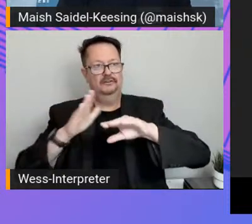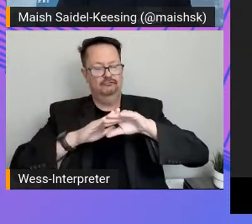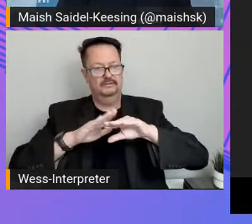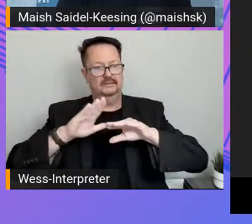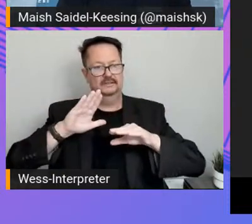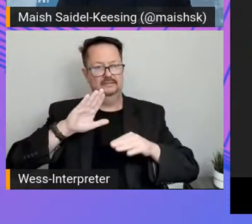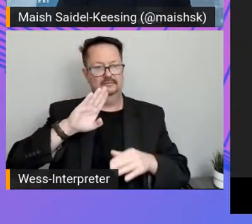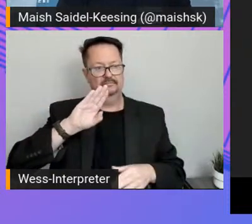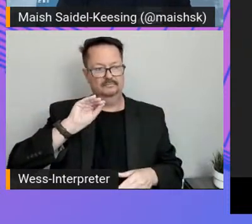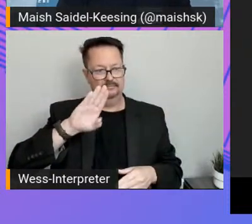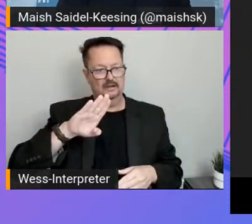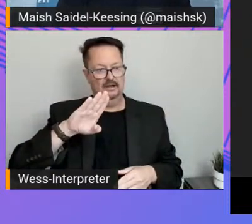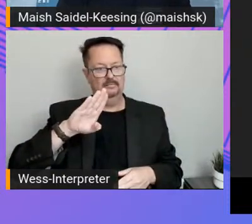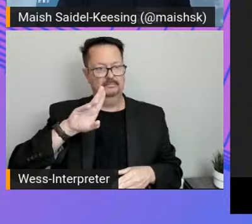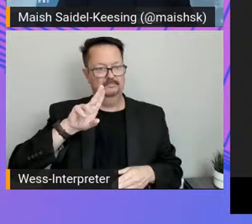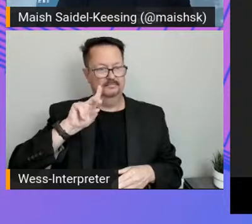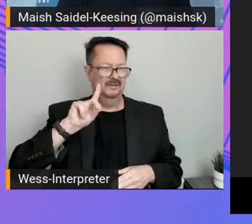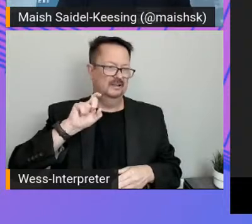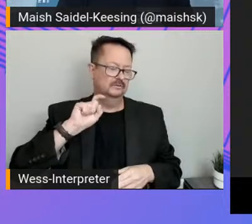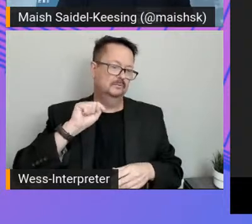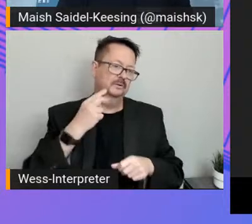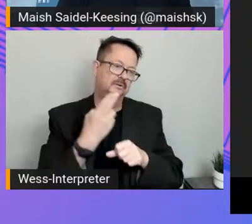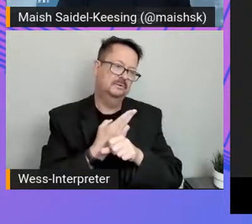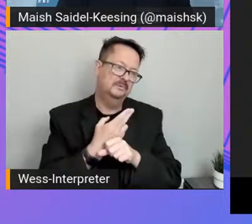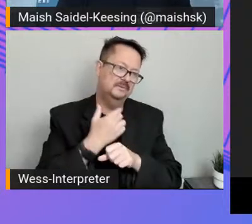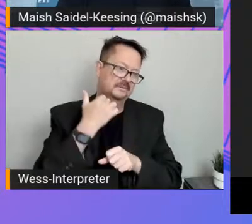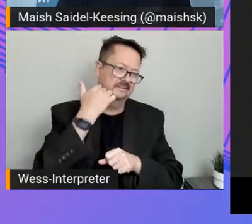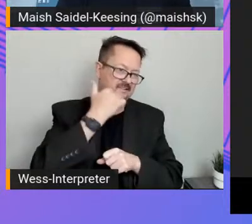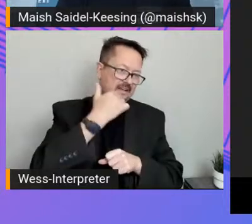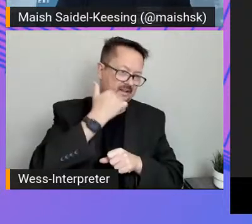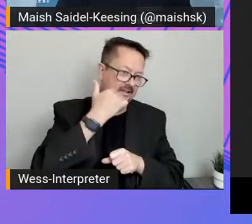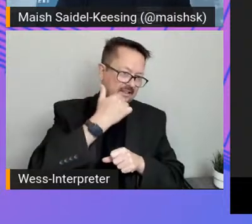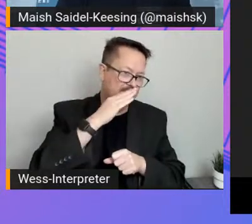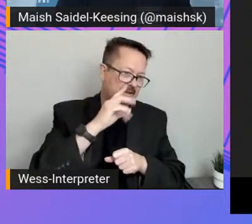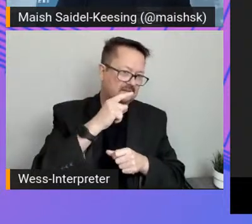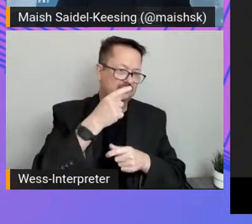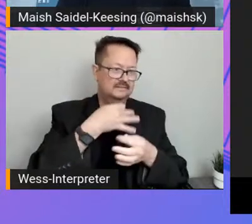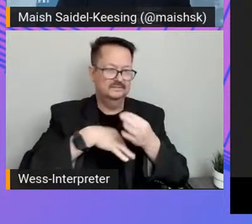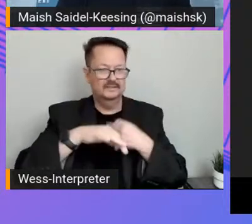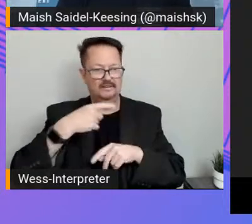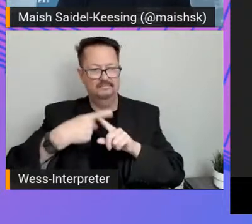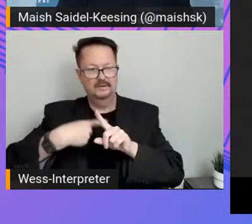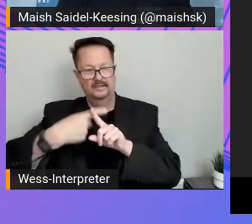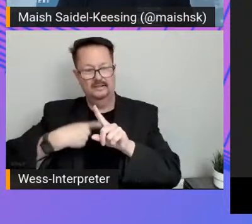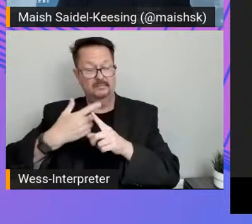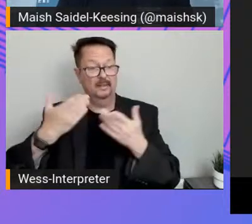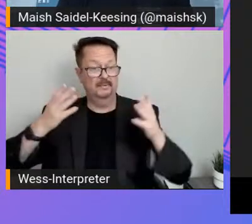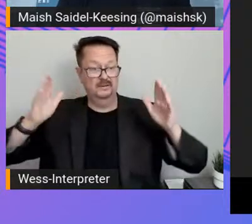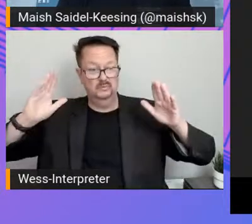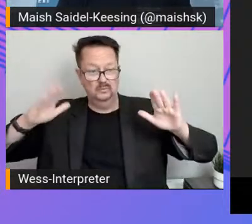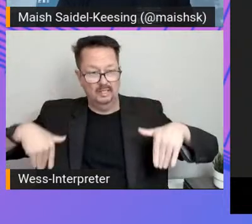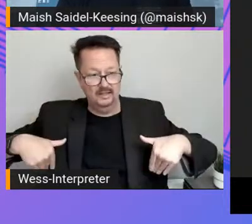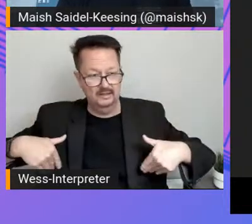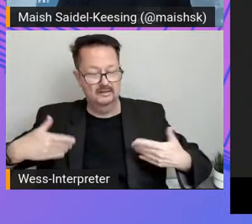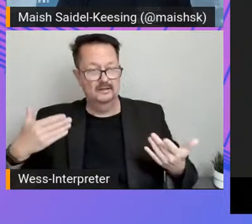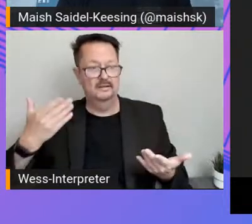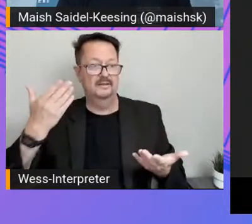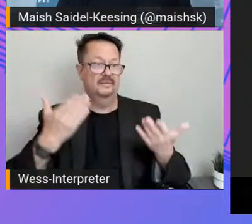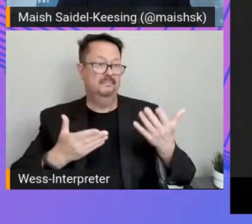budget. We use daily budgets, by the way, instead of monthly budgets. Monthly budgets, it might be too late. You